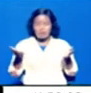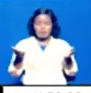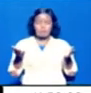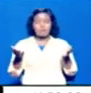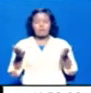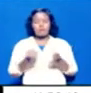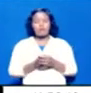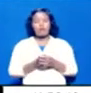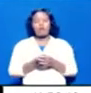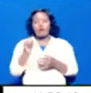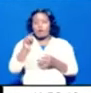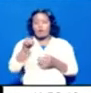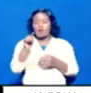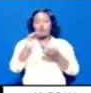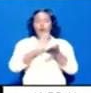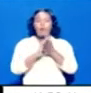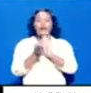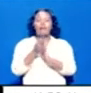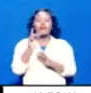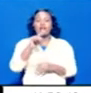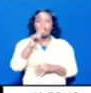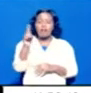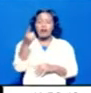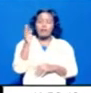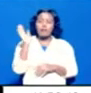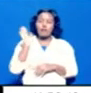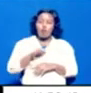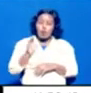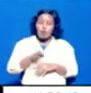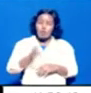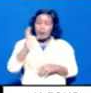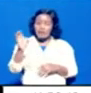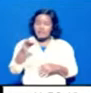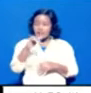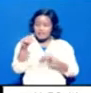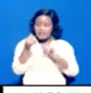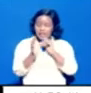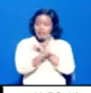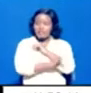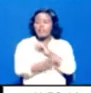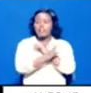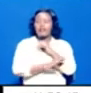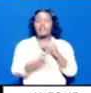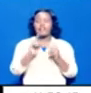being the first woman Chief Justice of the Republic of Kenya.